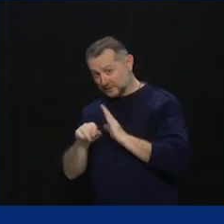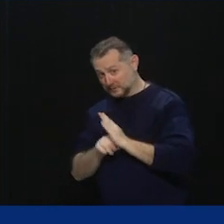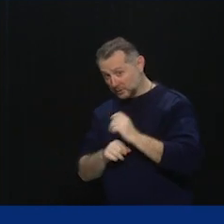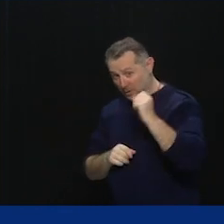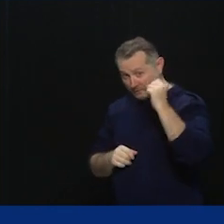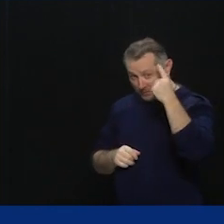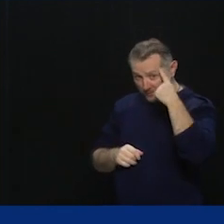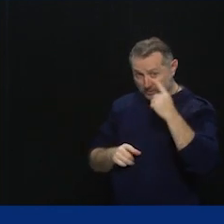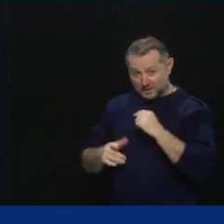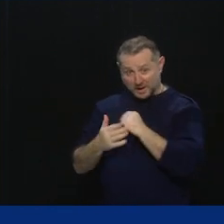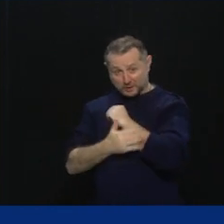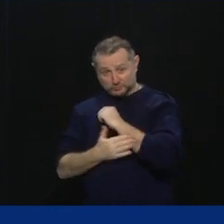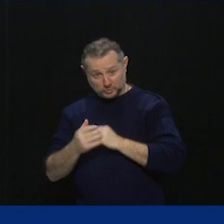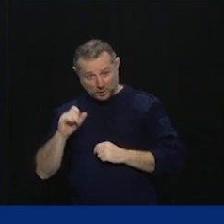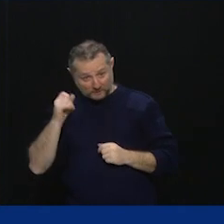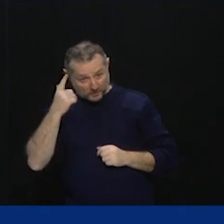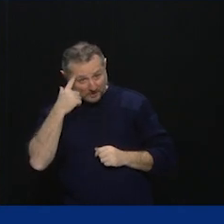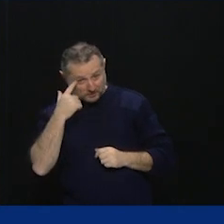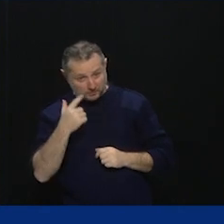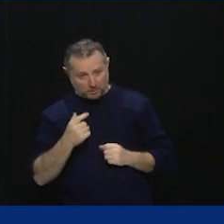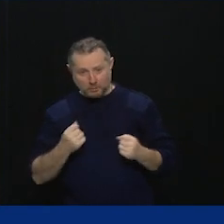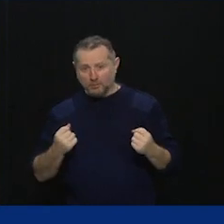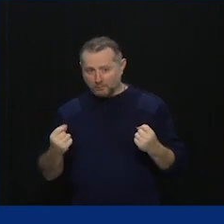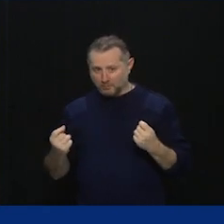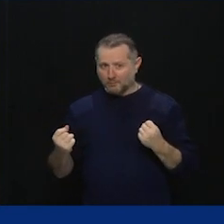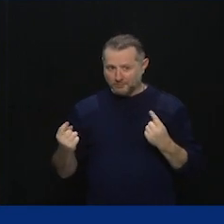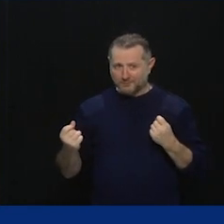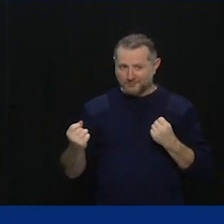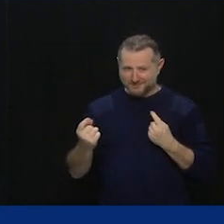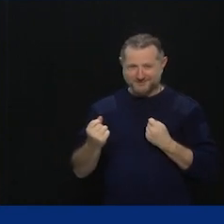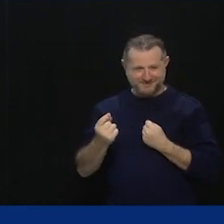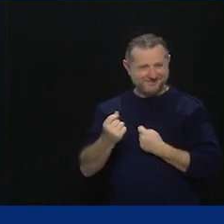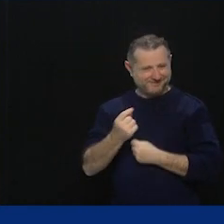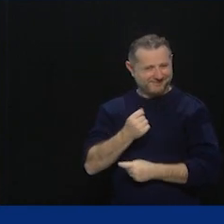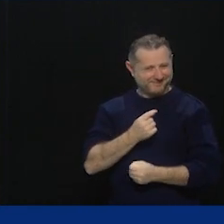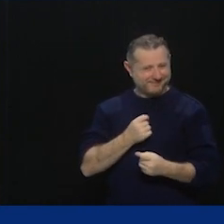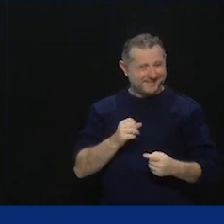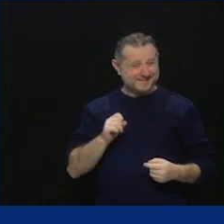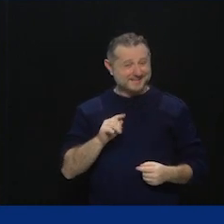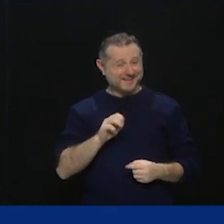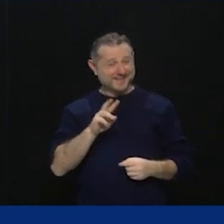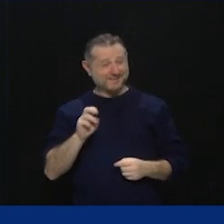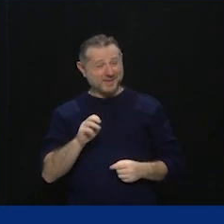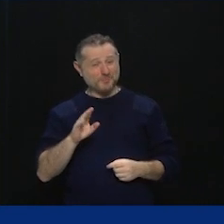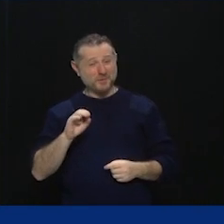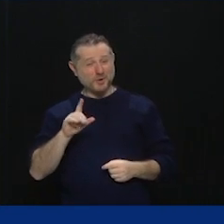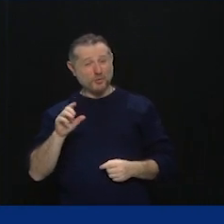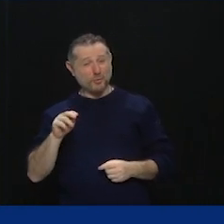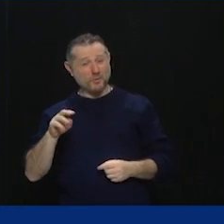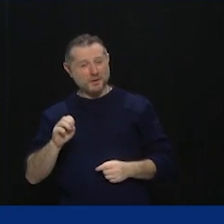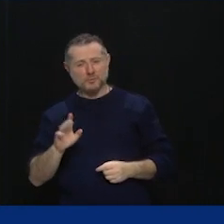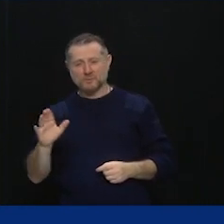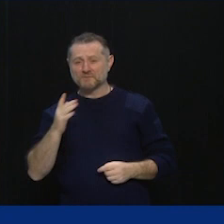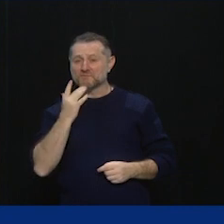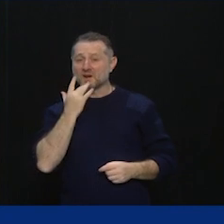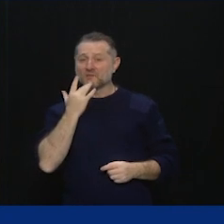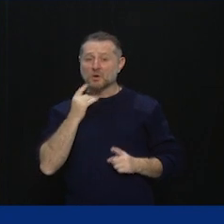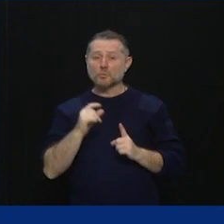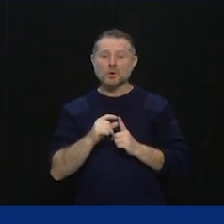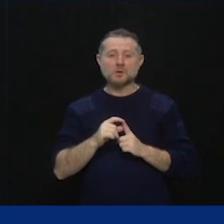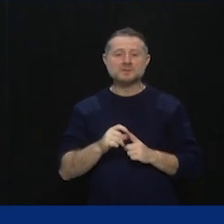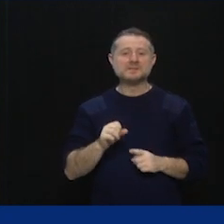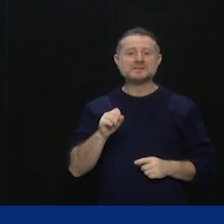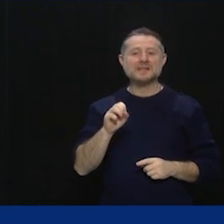because, I'll mention Steve Ballone's favorite word, which is sewers, and what that means